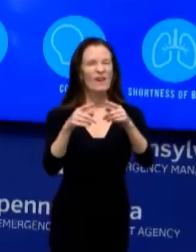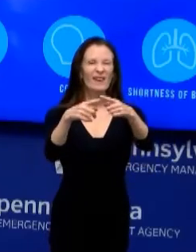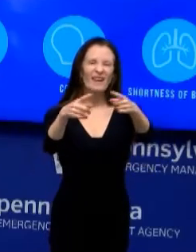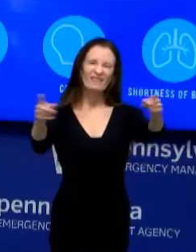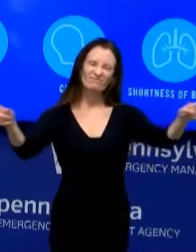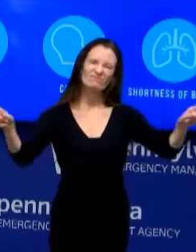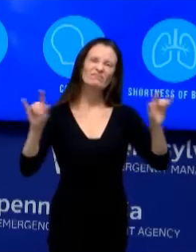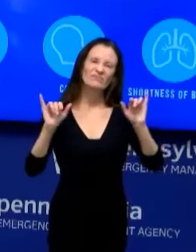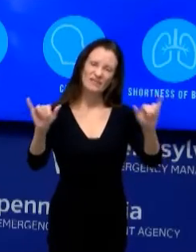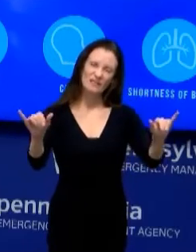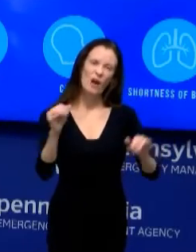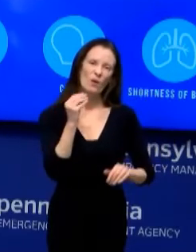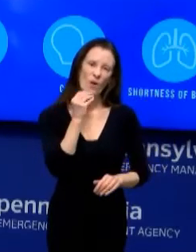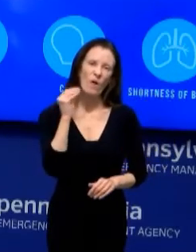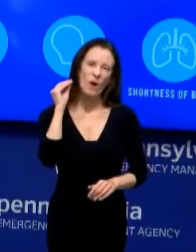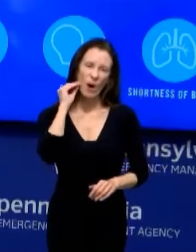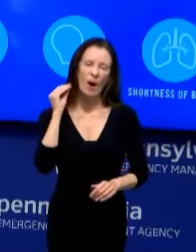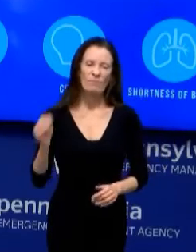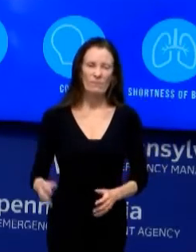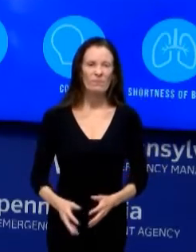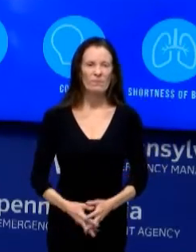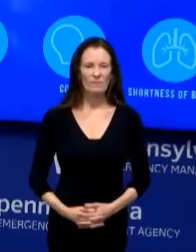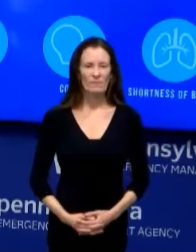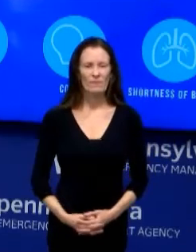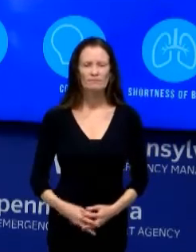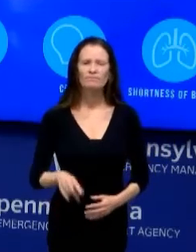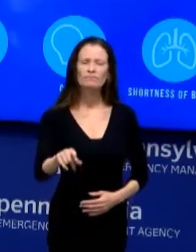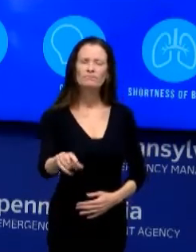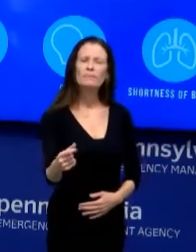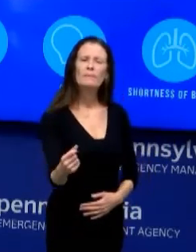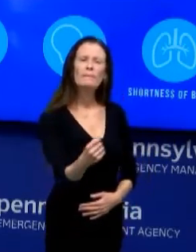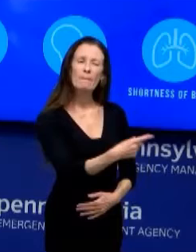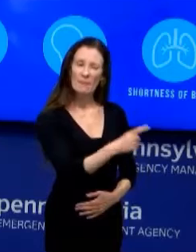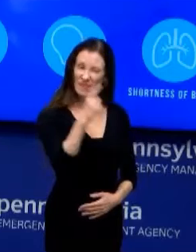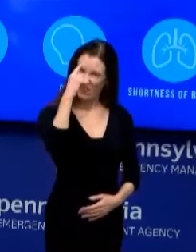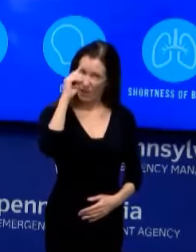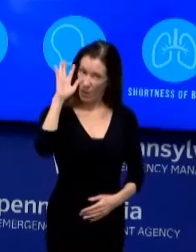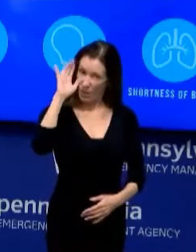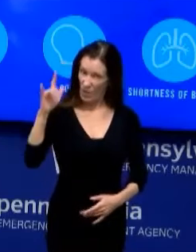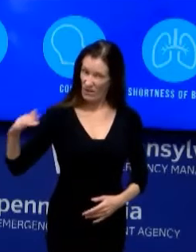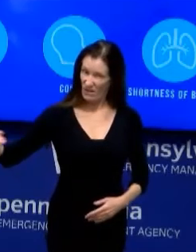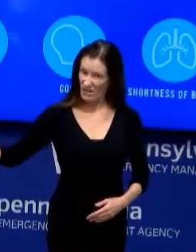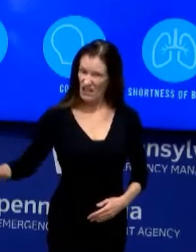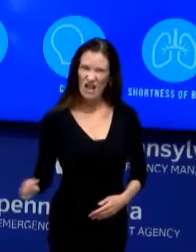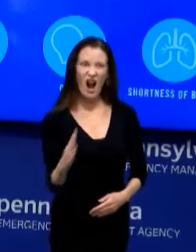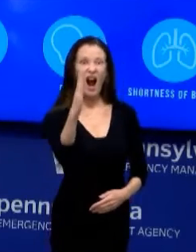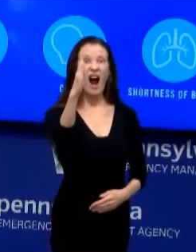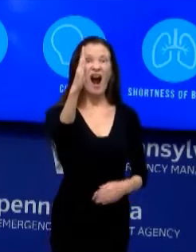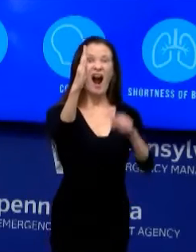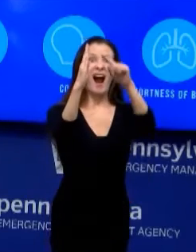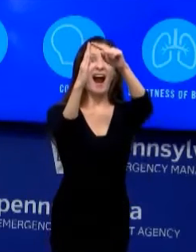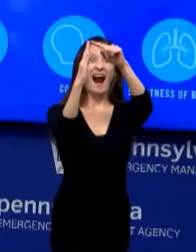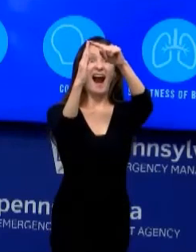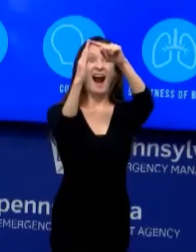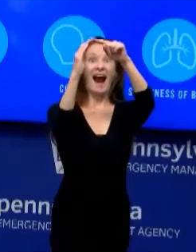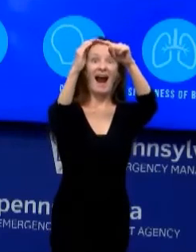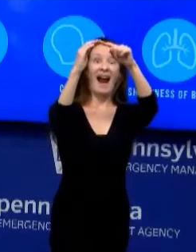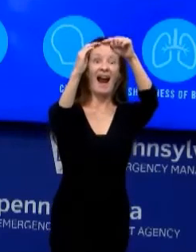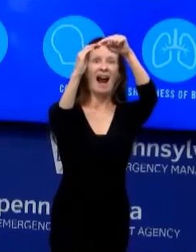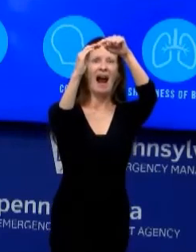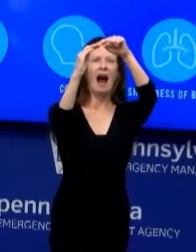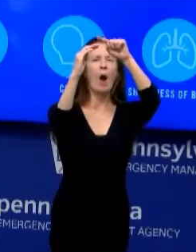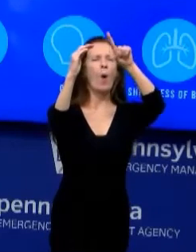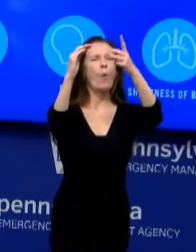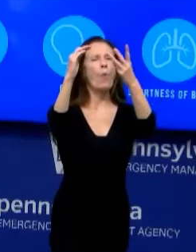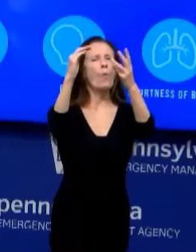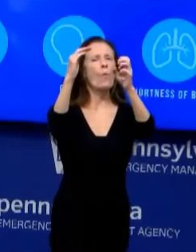in Pennsylvania and Philadelphia? So I can't tell you exactly when that's going to be. As Dr. Fauci, the director of infectious